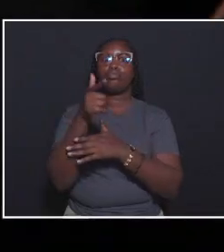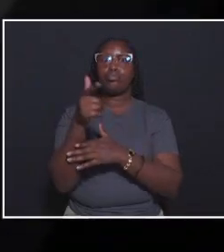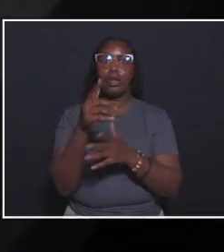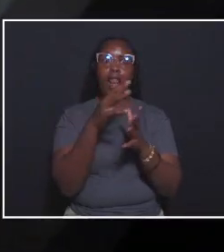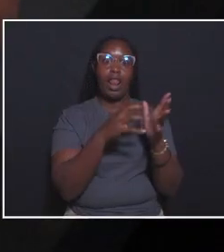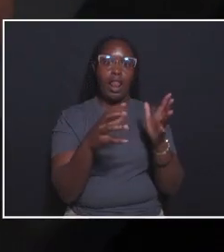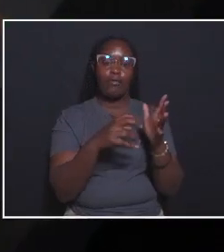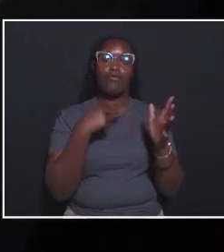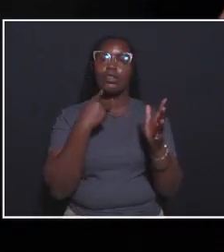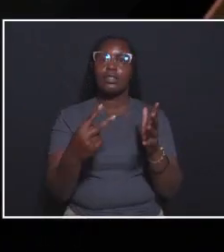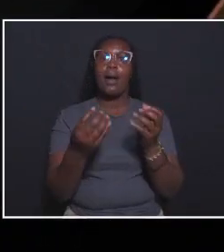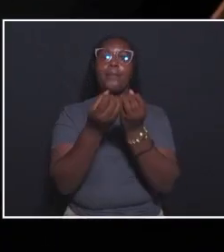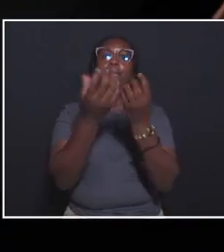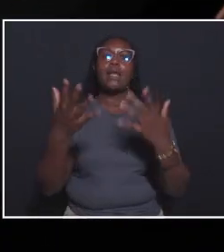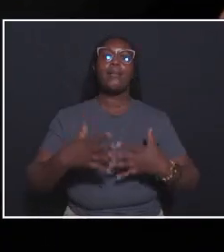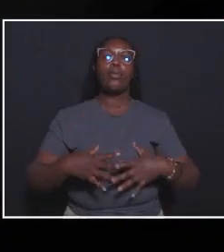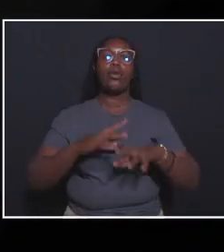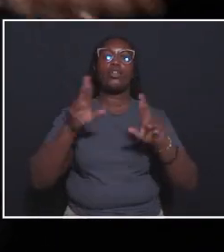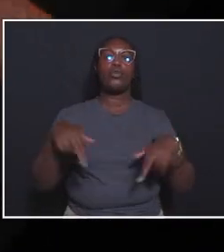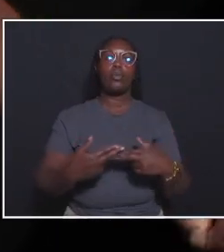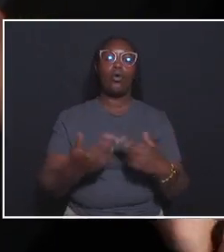people here in this room. There's a lot of noise.